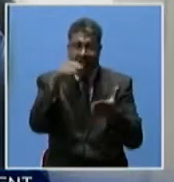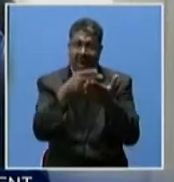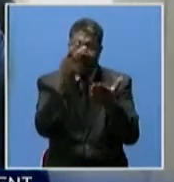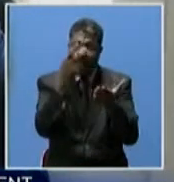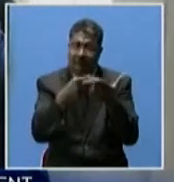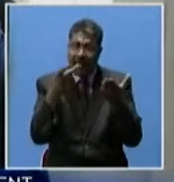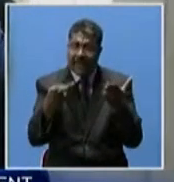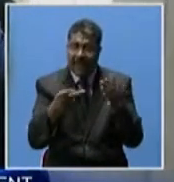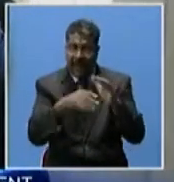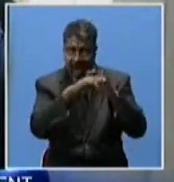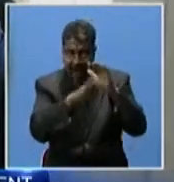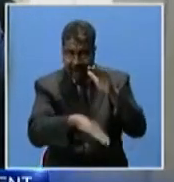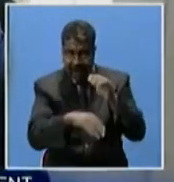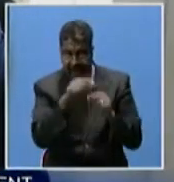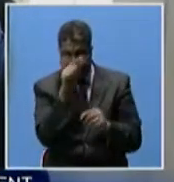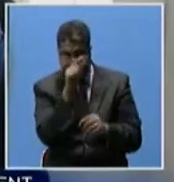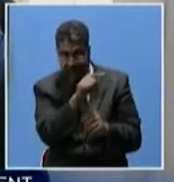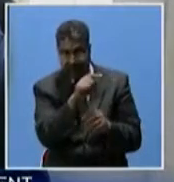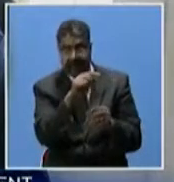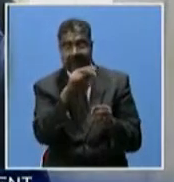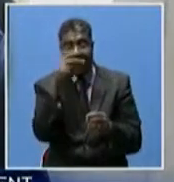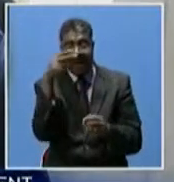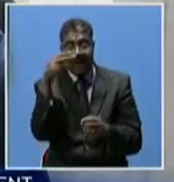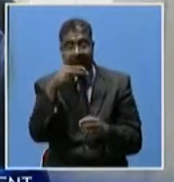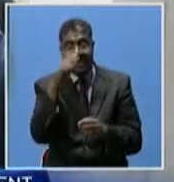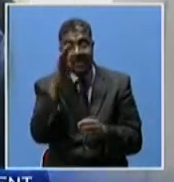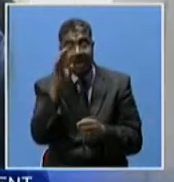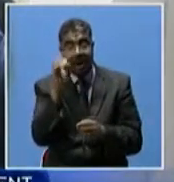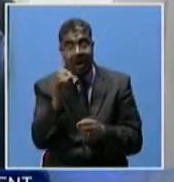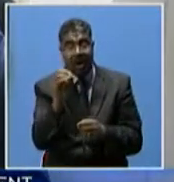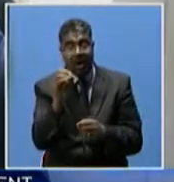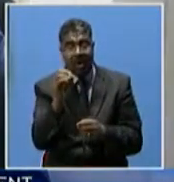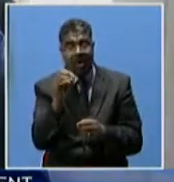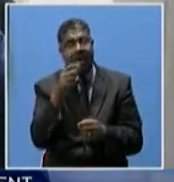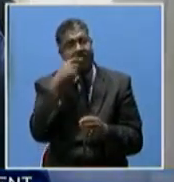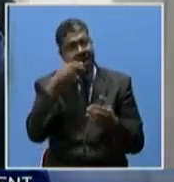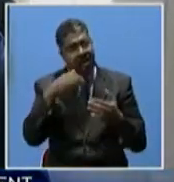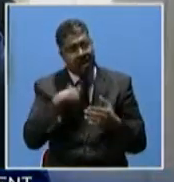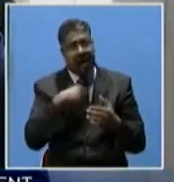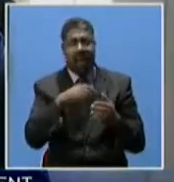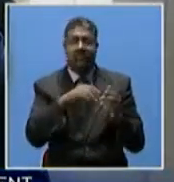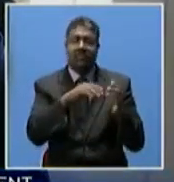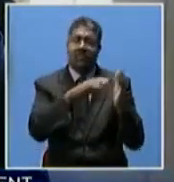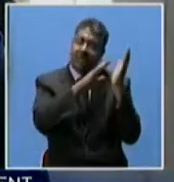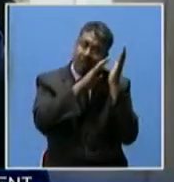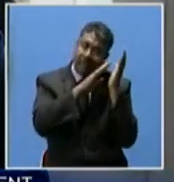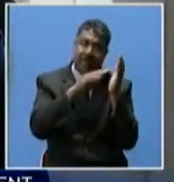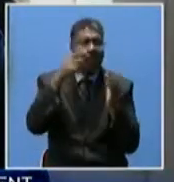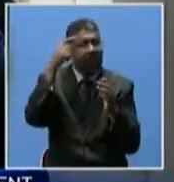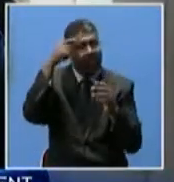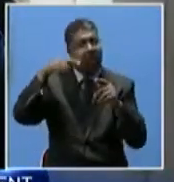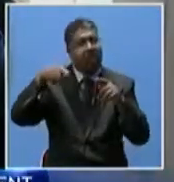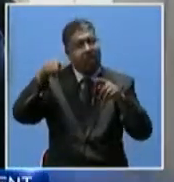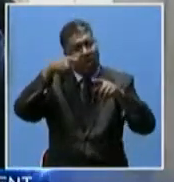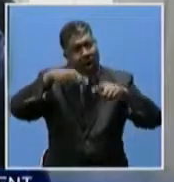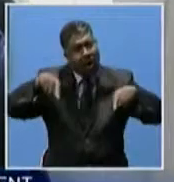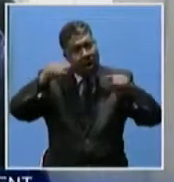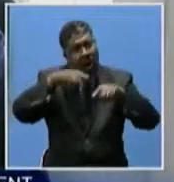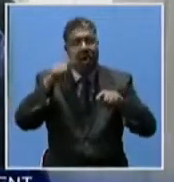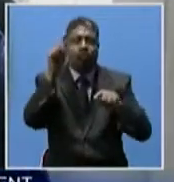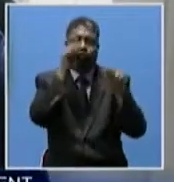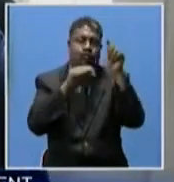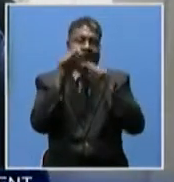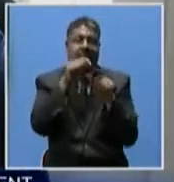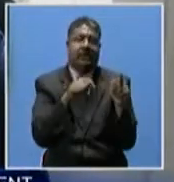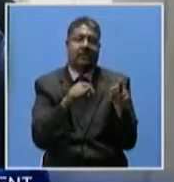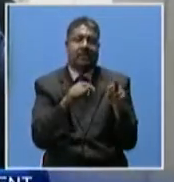HBOM to be the preferred accommodation for local tourism. There are people who come to